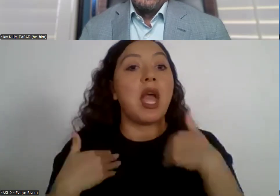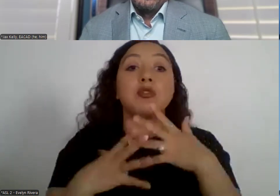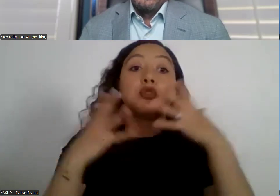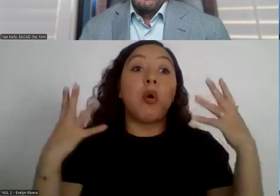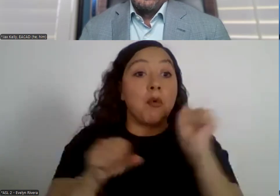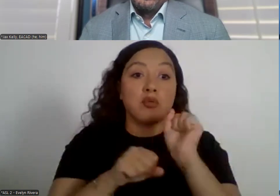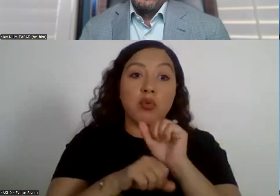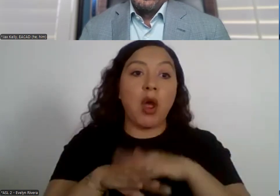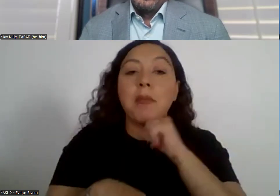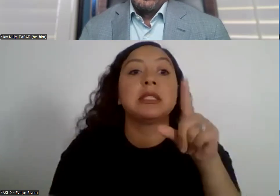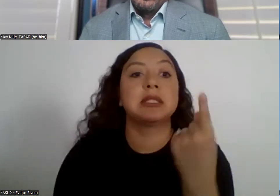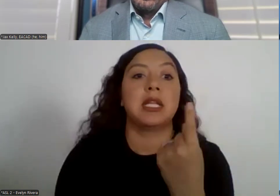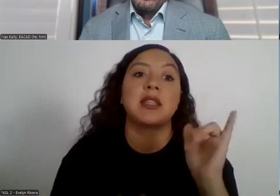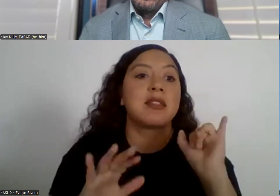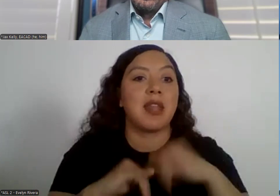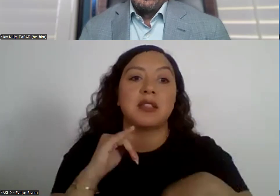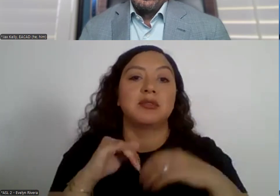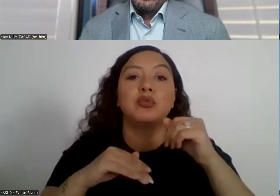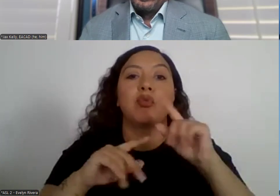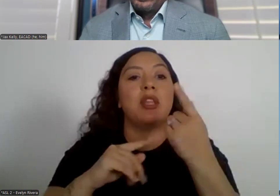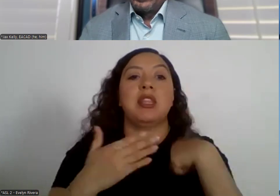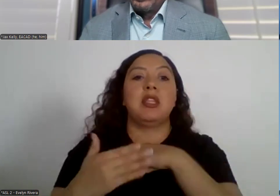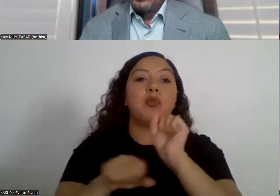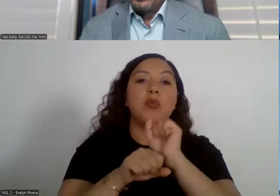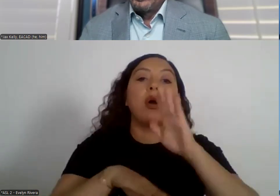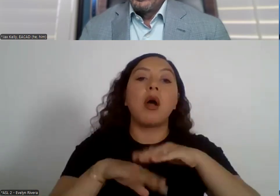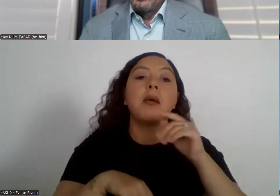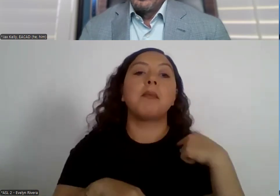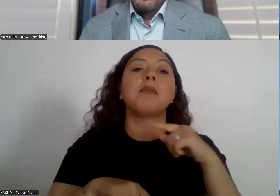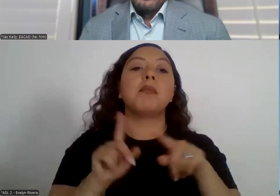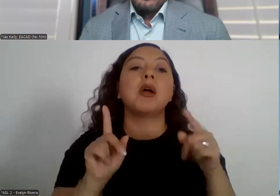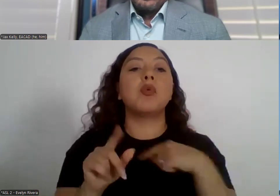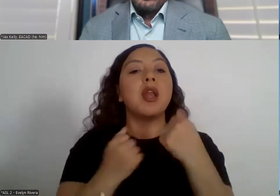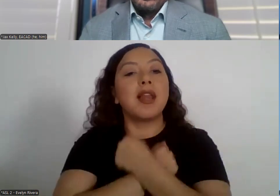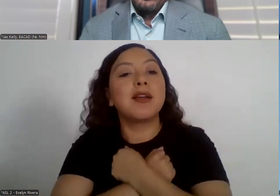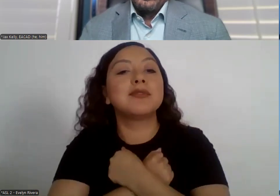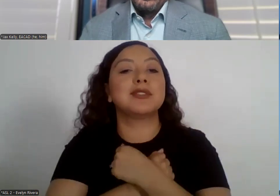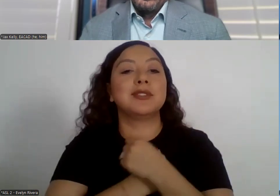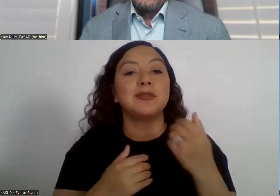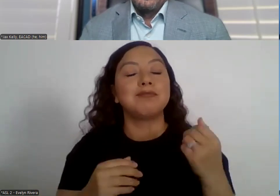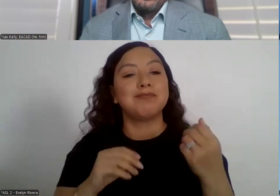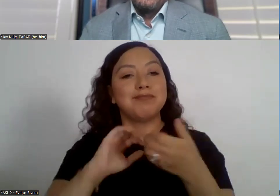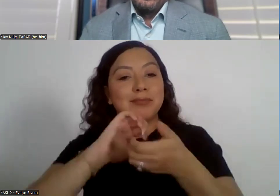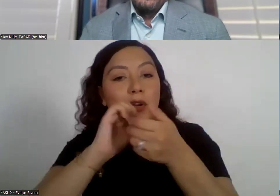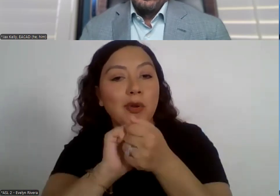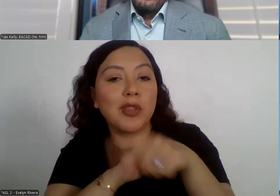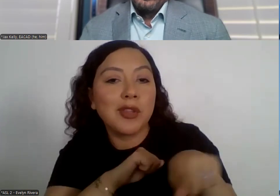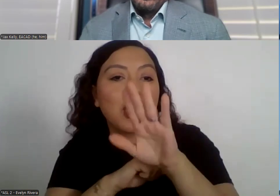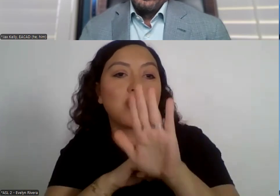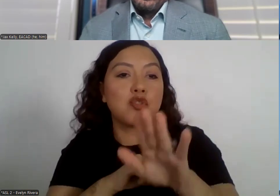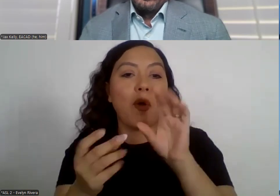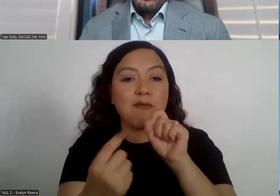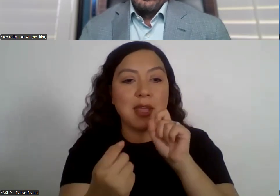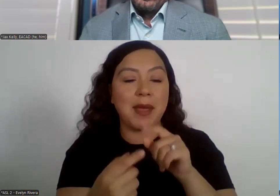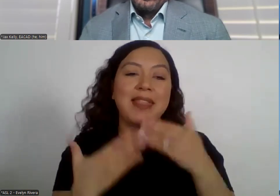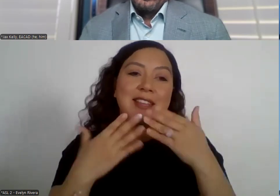are things I work on in my day-to-day, and would love to get your all's input and feedback and welcome it. So thank you. I'm so excited. Thank